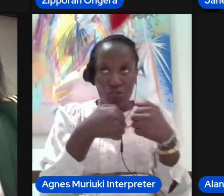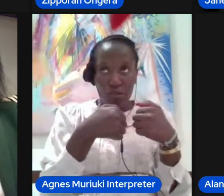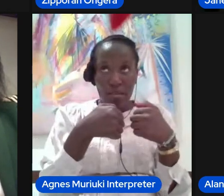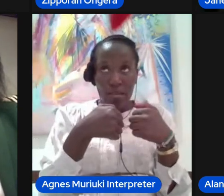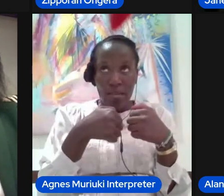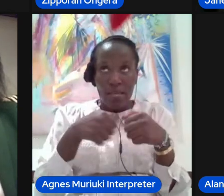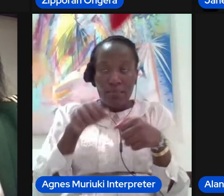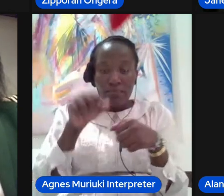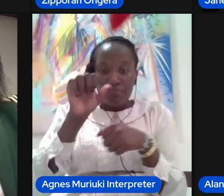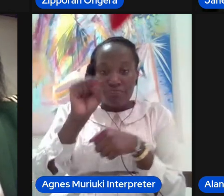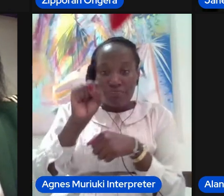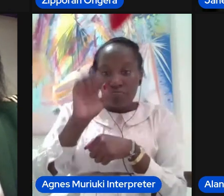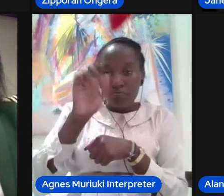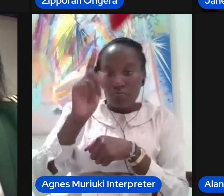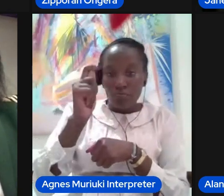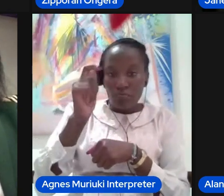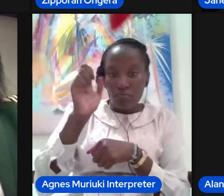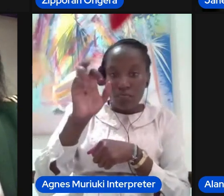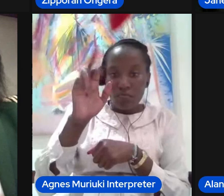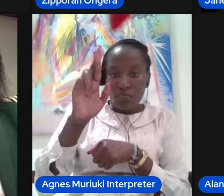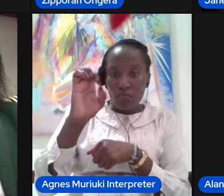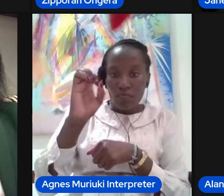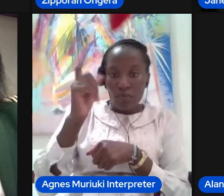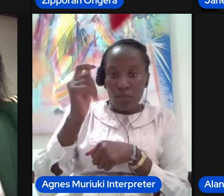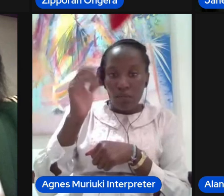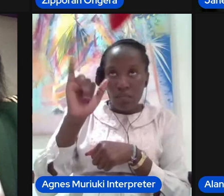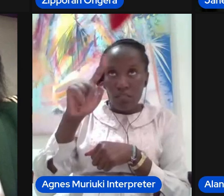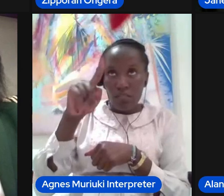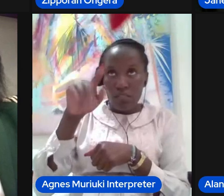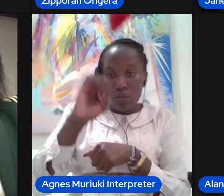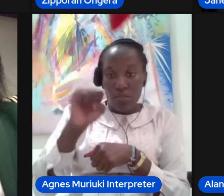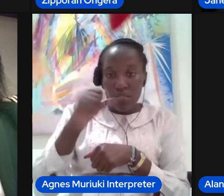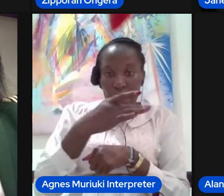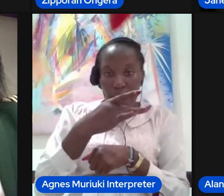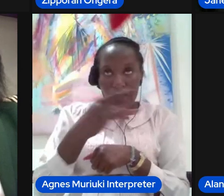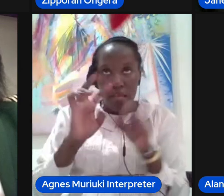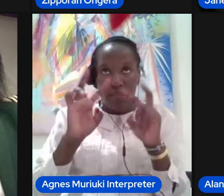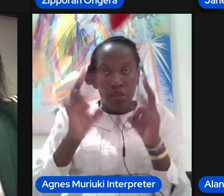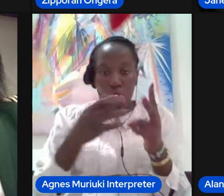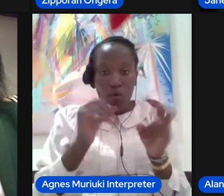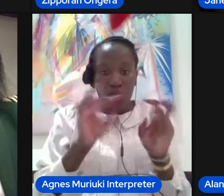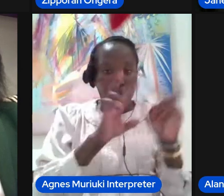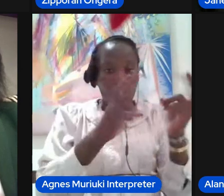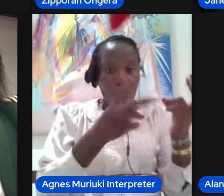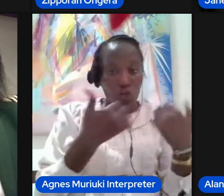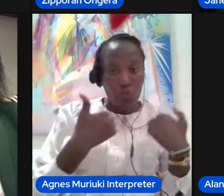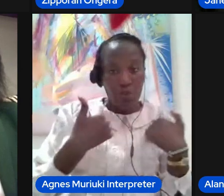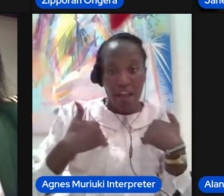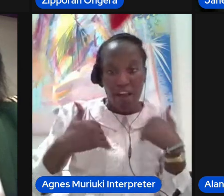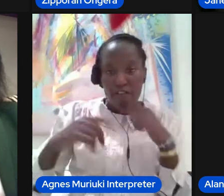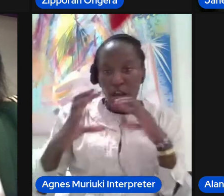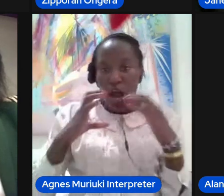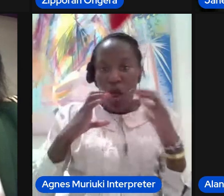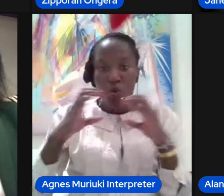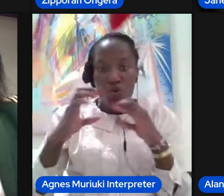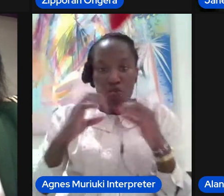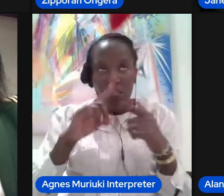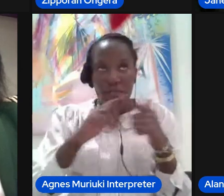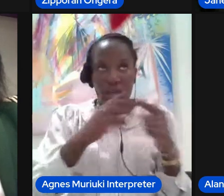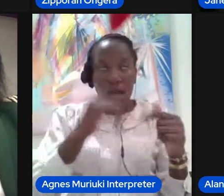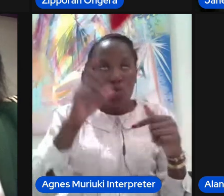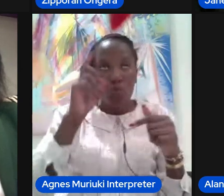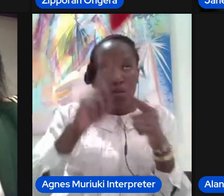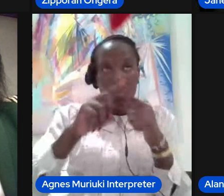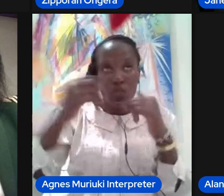stereotypes, quote unquote, like we avoid the PT narratives, and instead we should be highlighting the